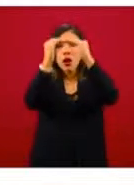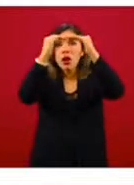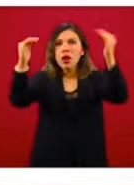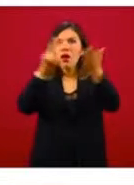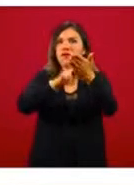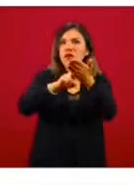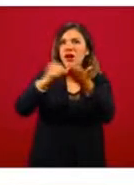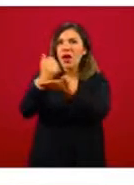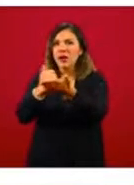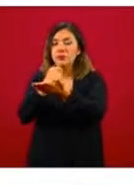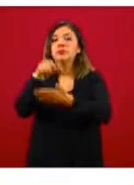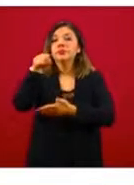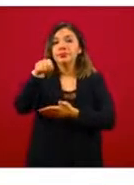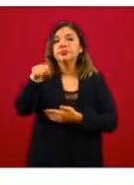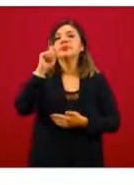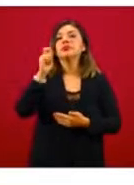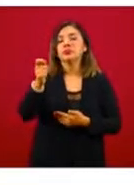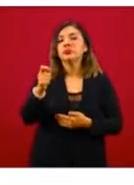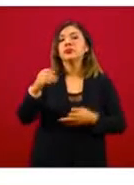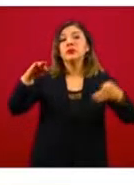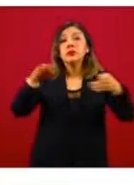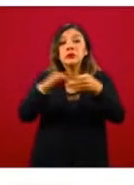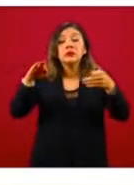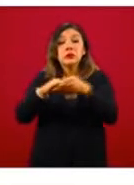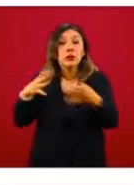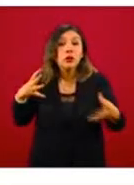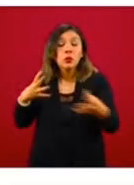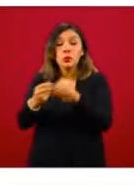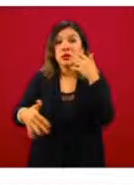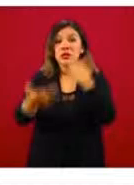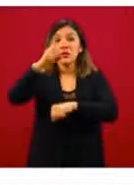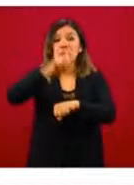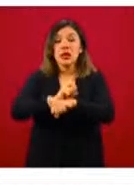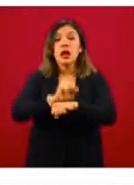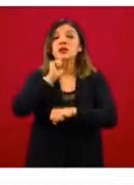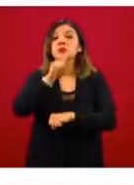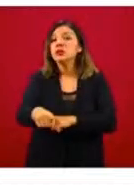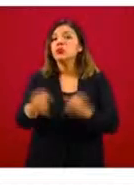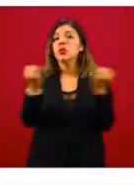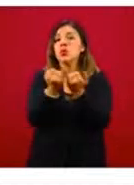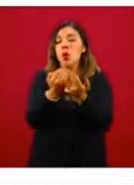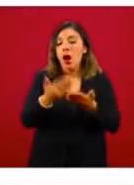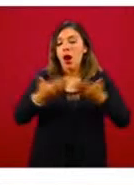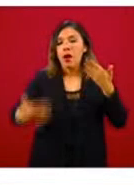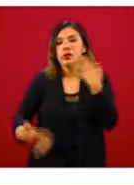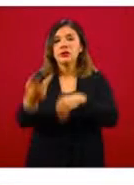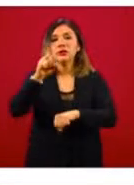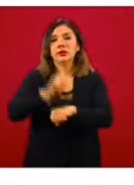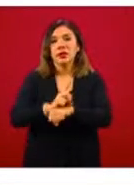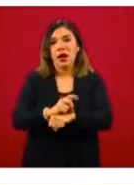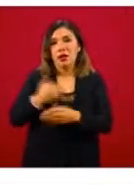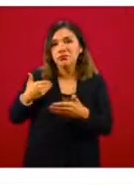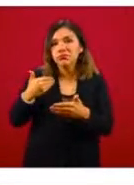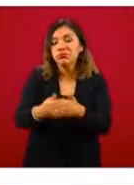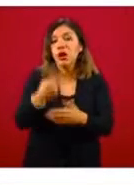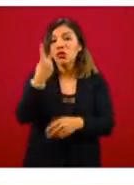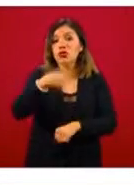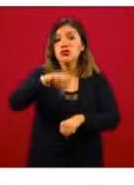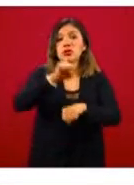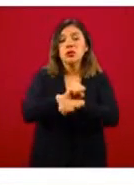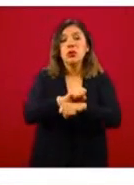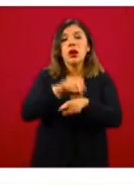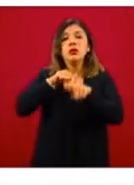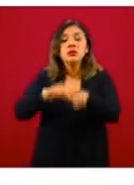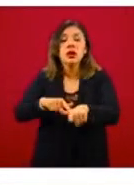lower. Tlaxcala has bars right beside each other as well. So the incidence rate from 2 weeks ago is similar to